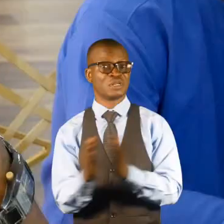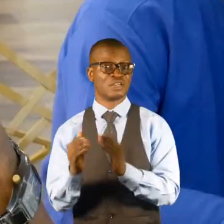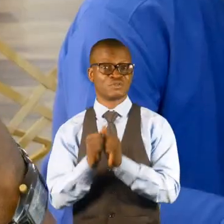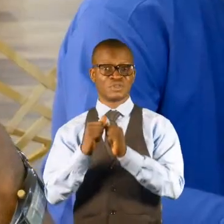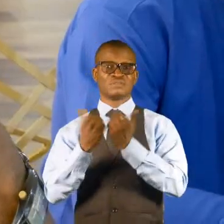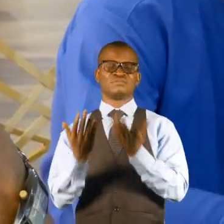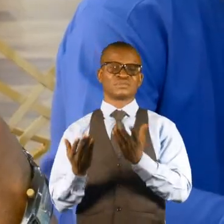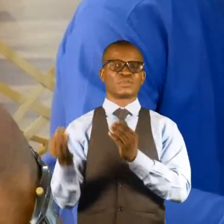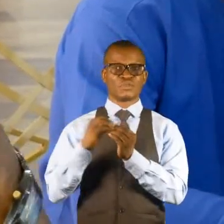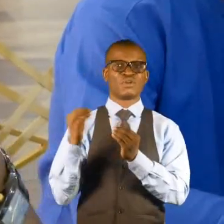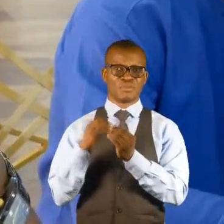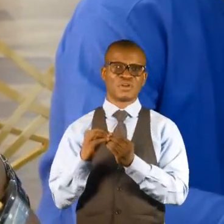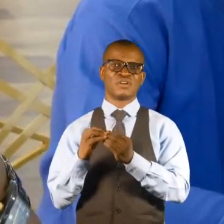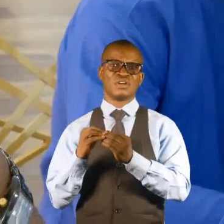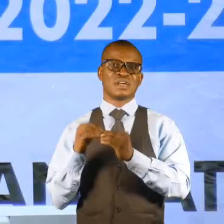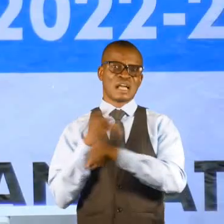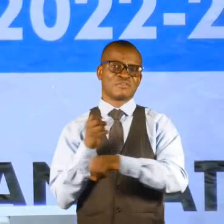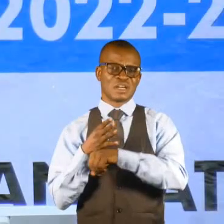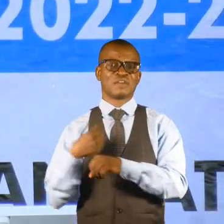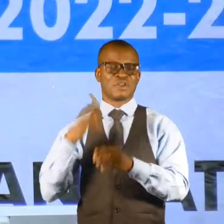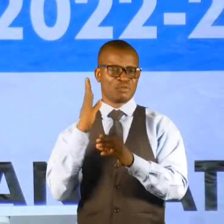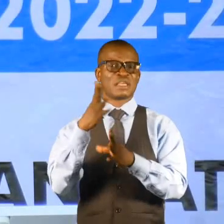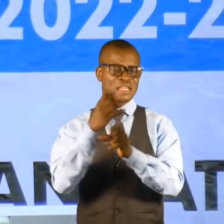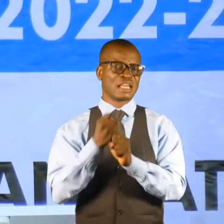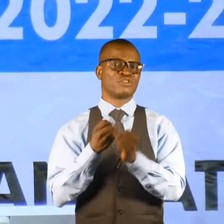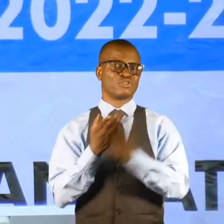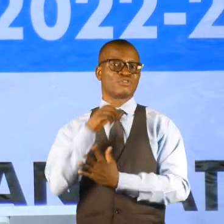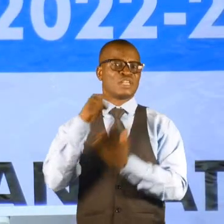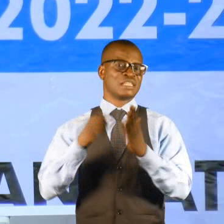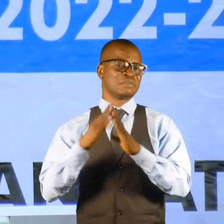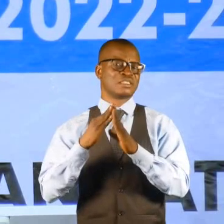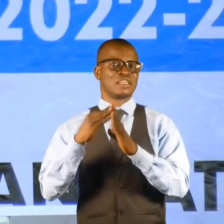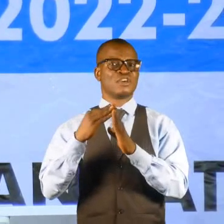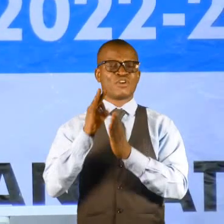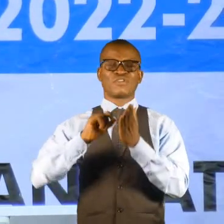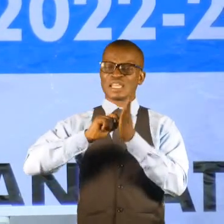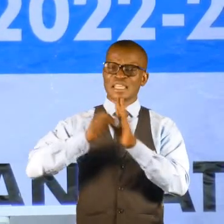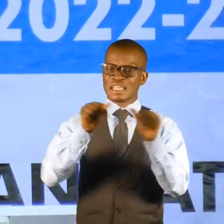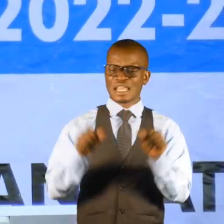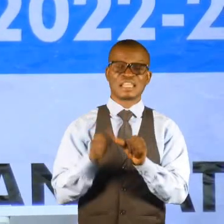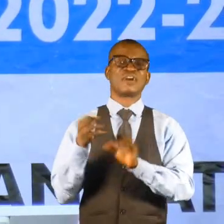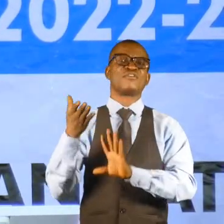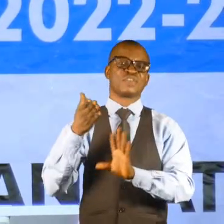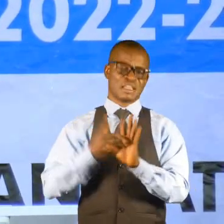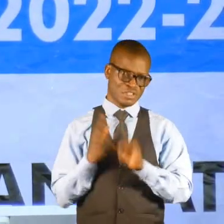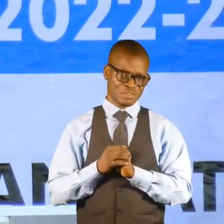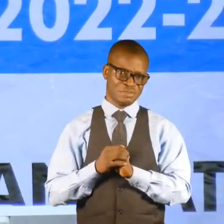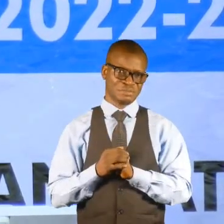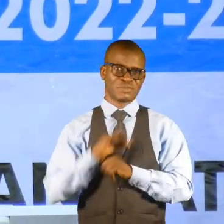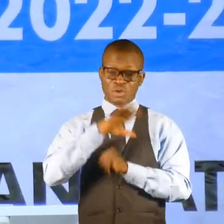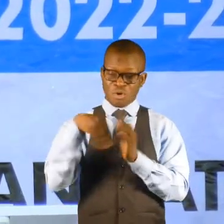plan and of course subject to further guidance that we will receive through this meeting, 4 key areas of